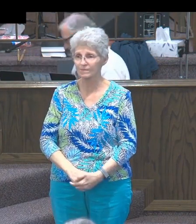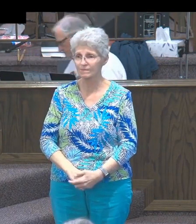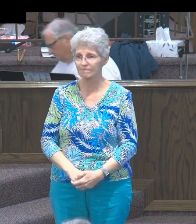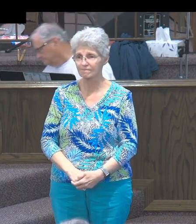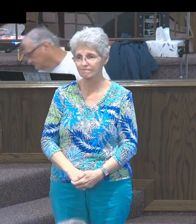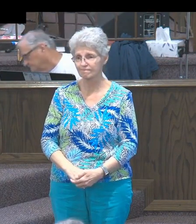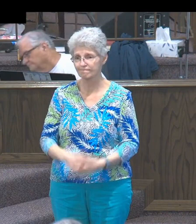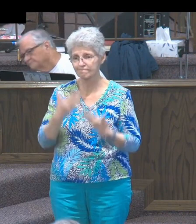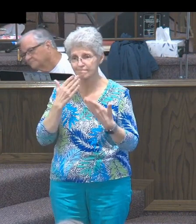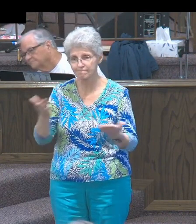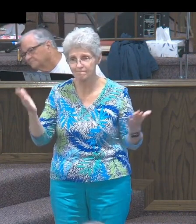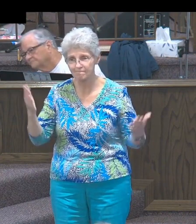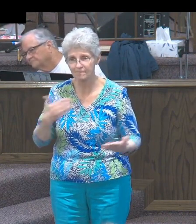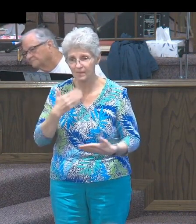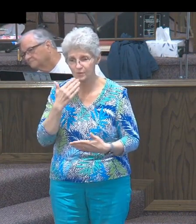great week.